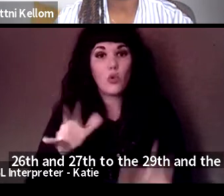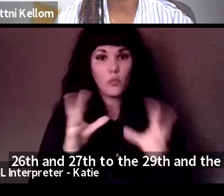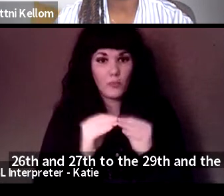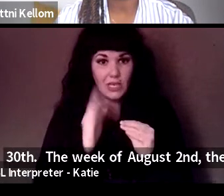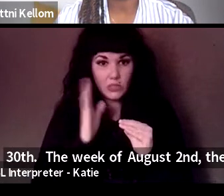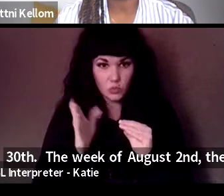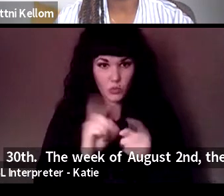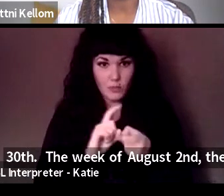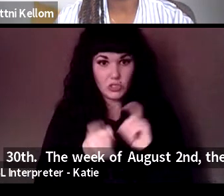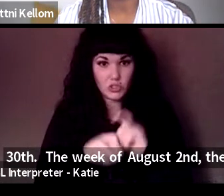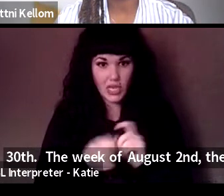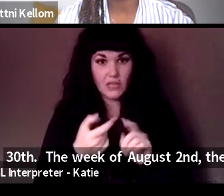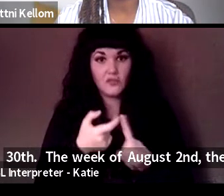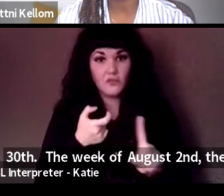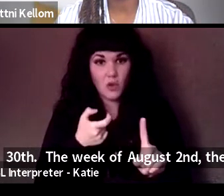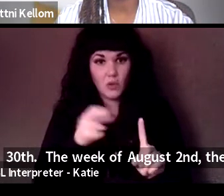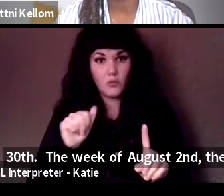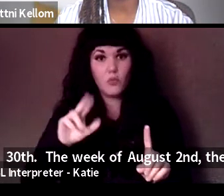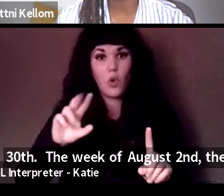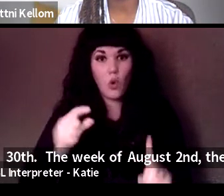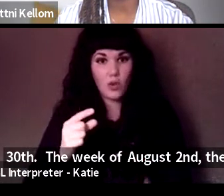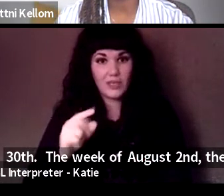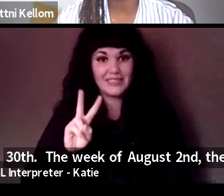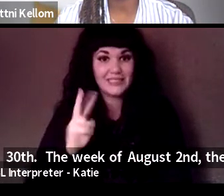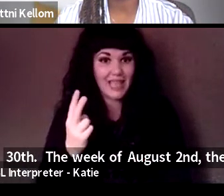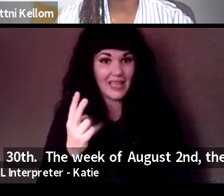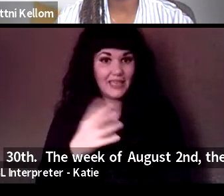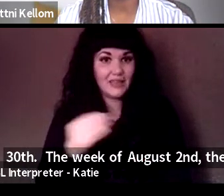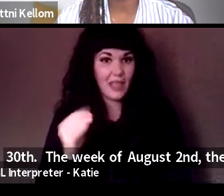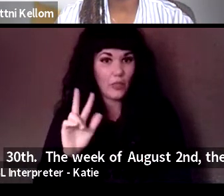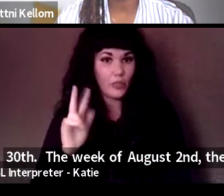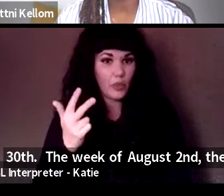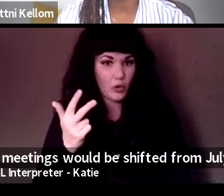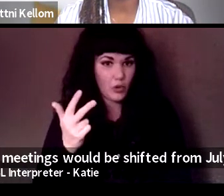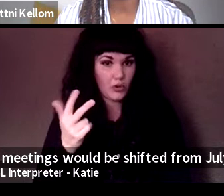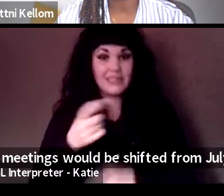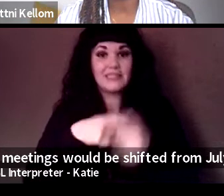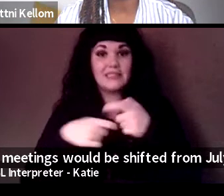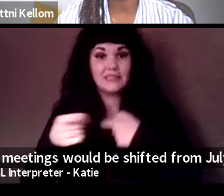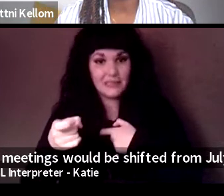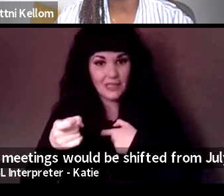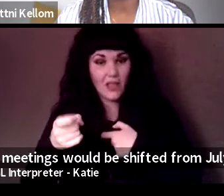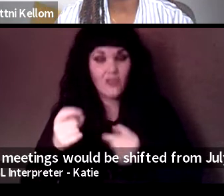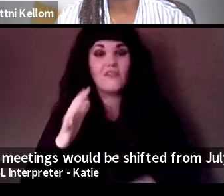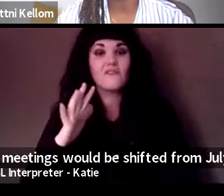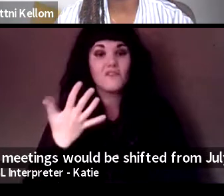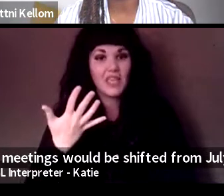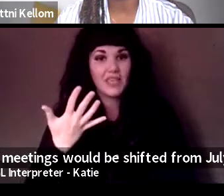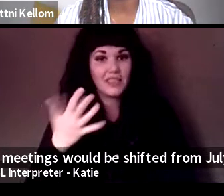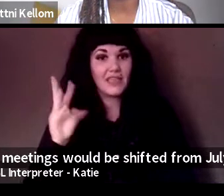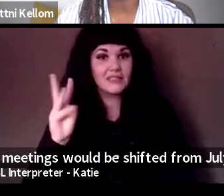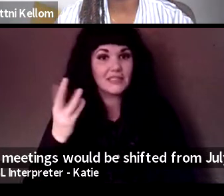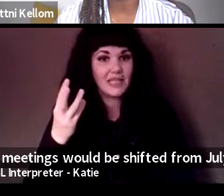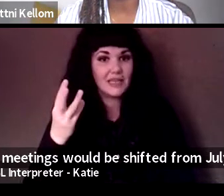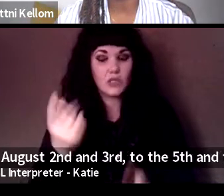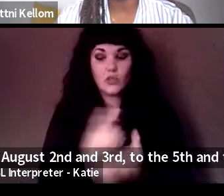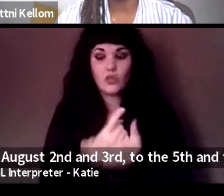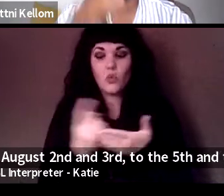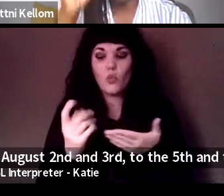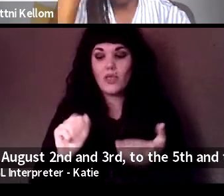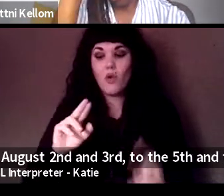August 2nd and 3rd to the 5th and the 6th. The week of August 9th,